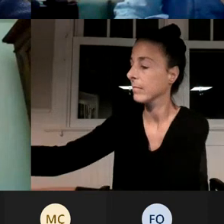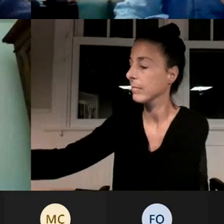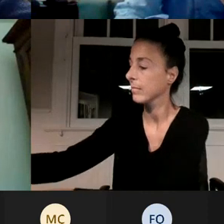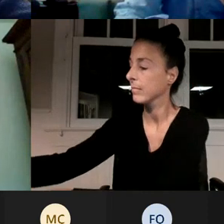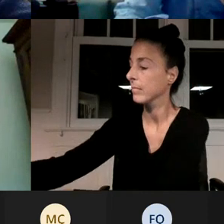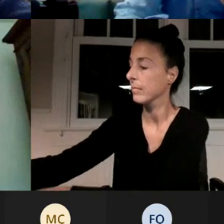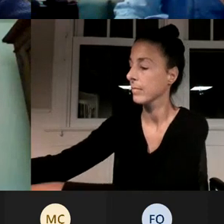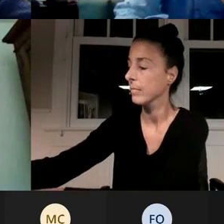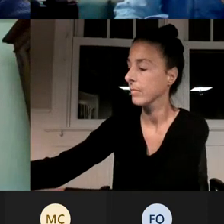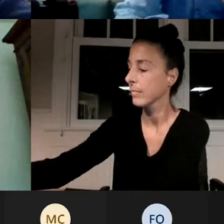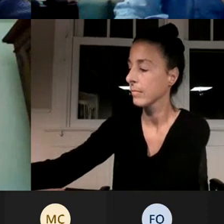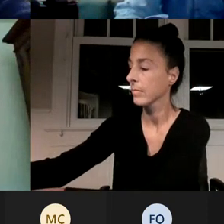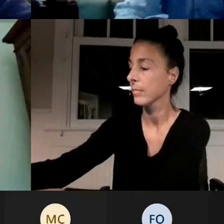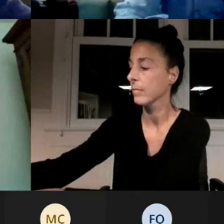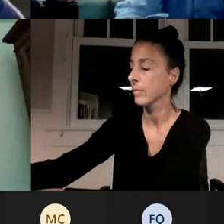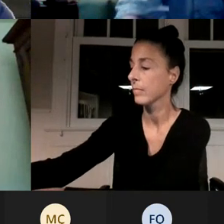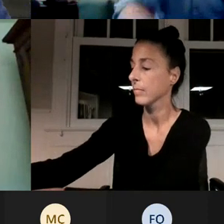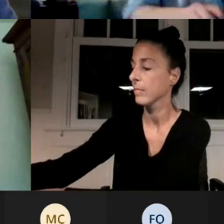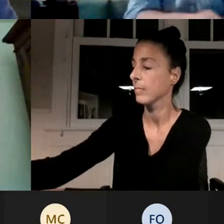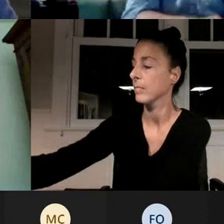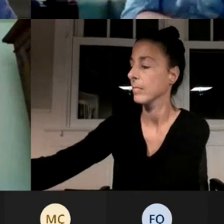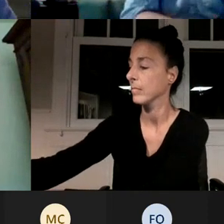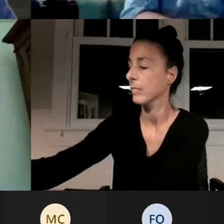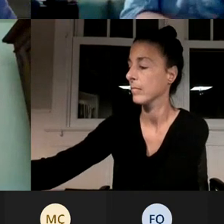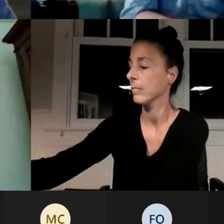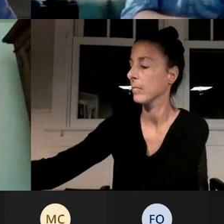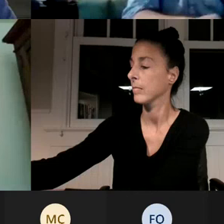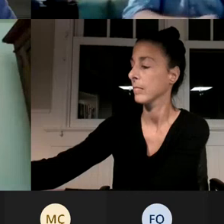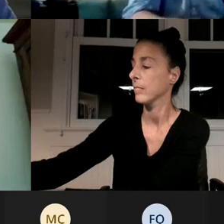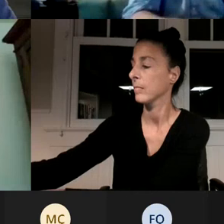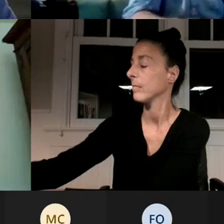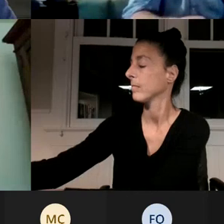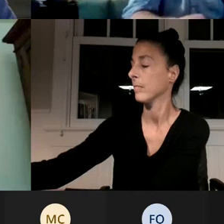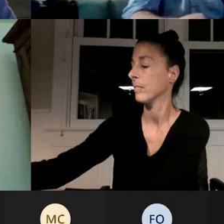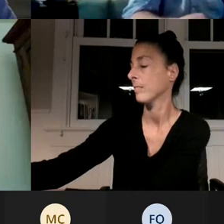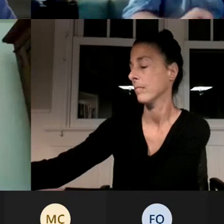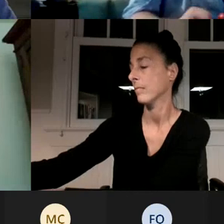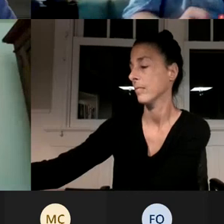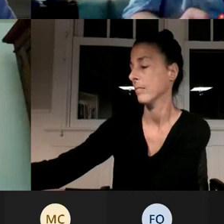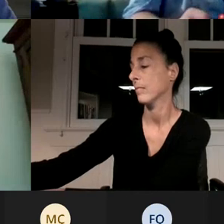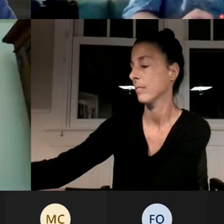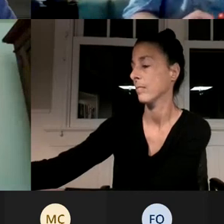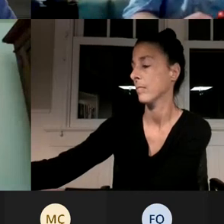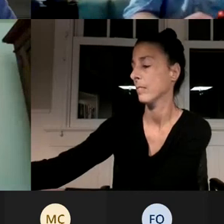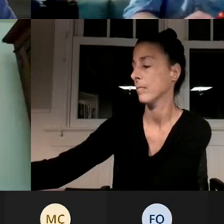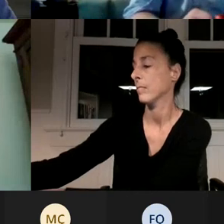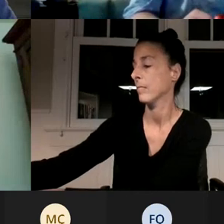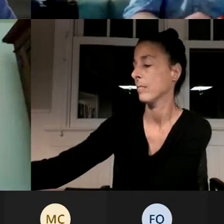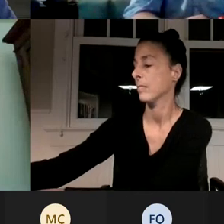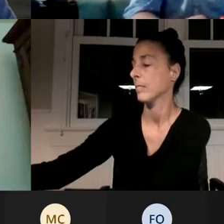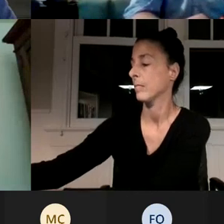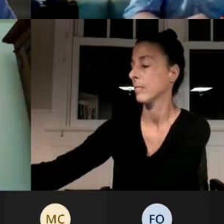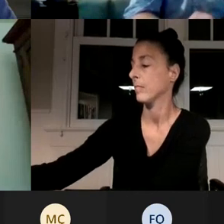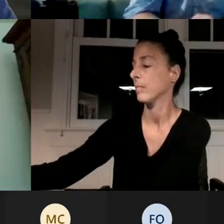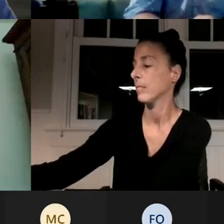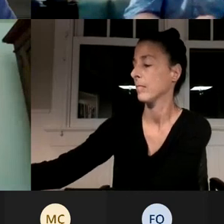more robust community outreach. So this is your last time to interact with